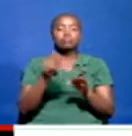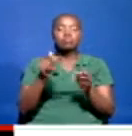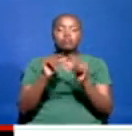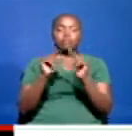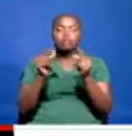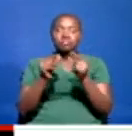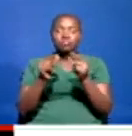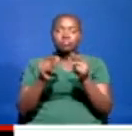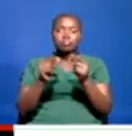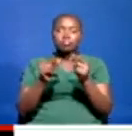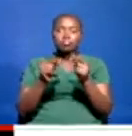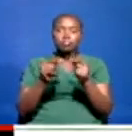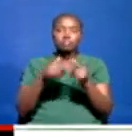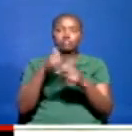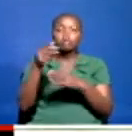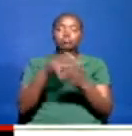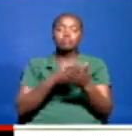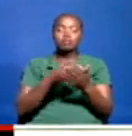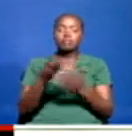champions next Wednesday.